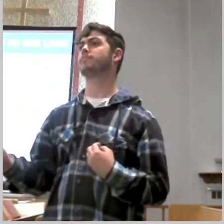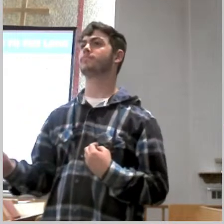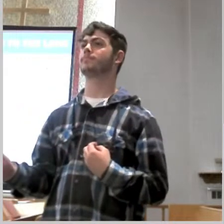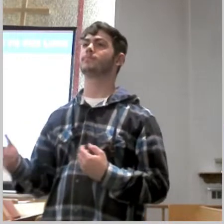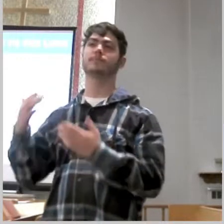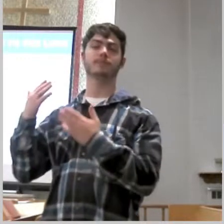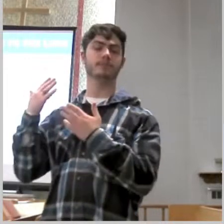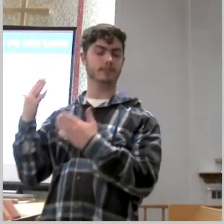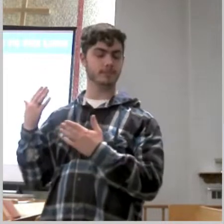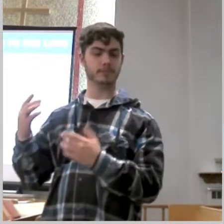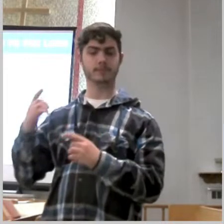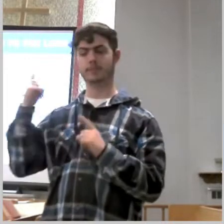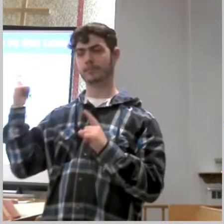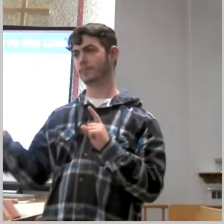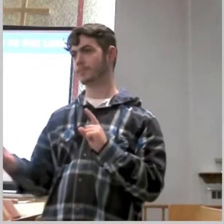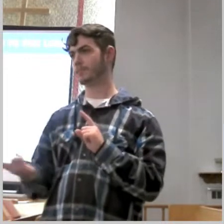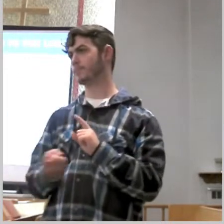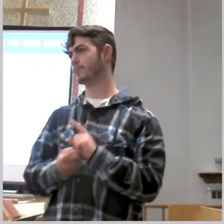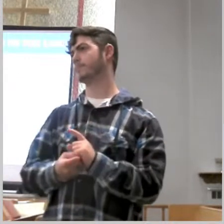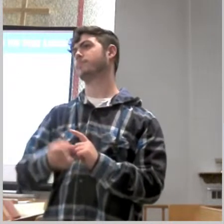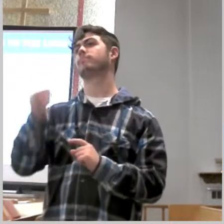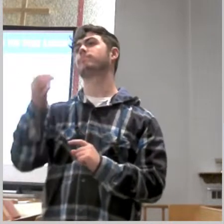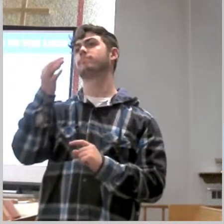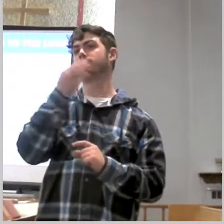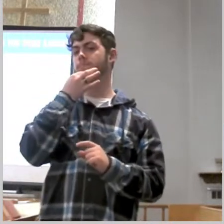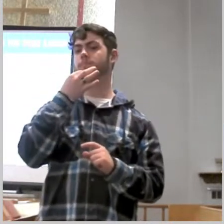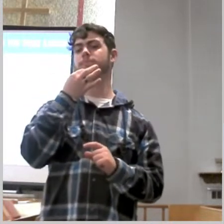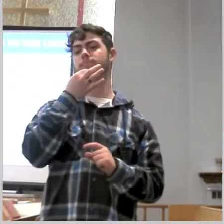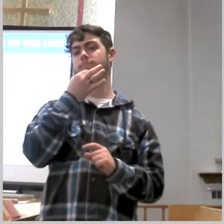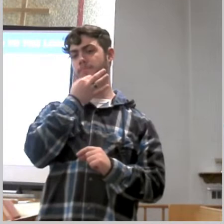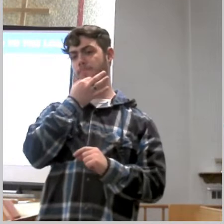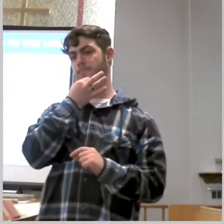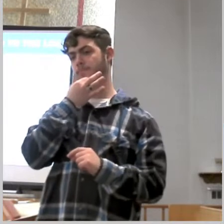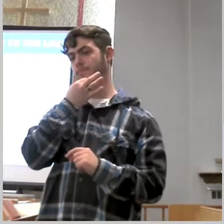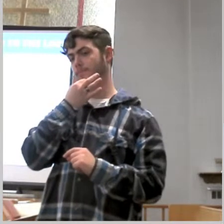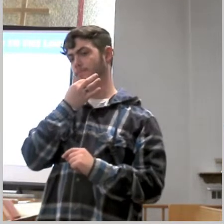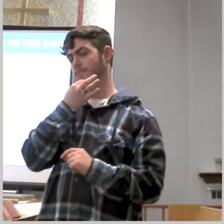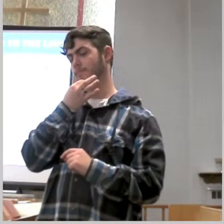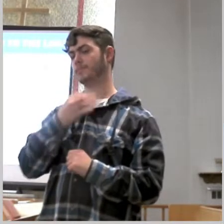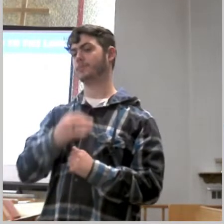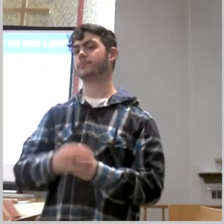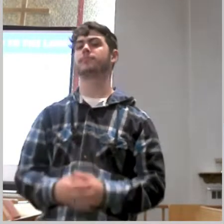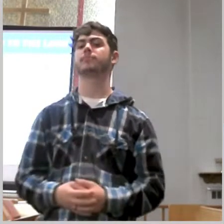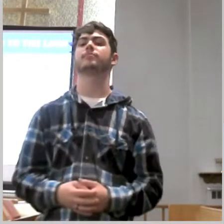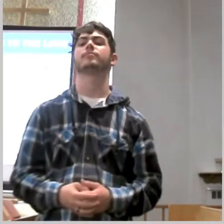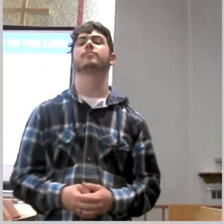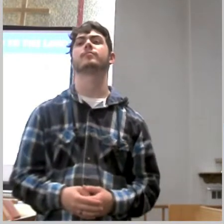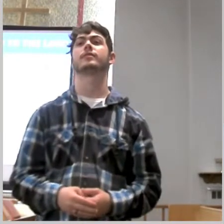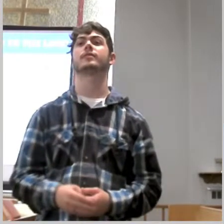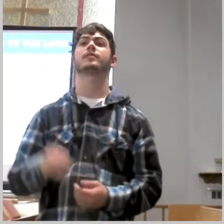back. He's coming back to claim his own.